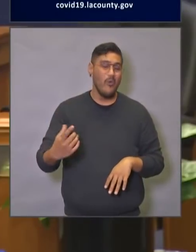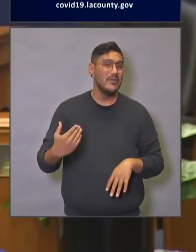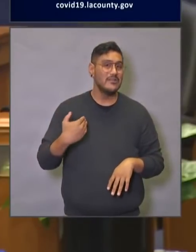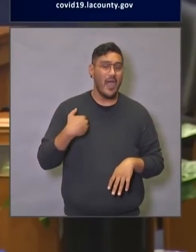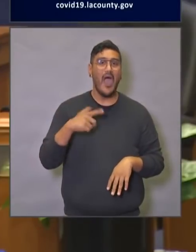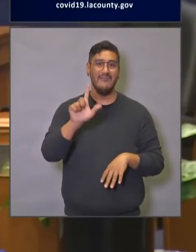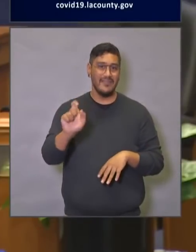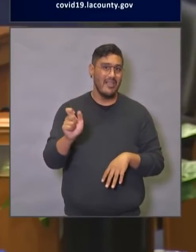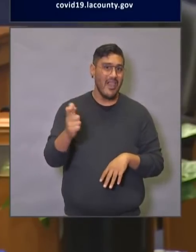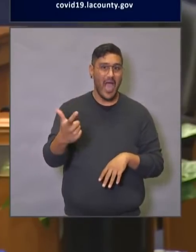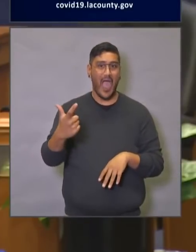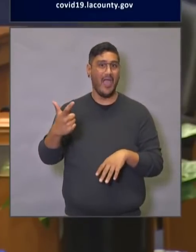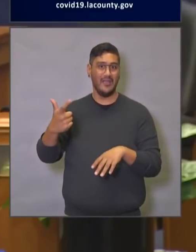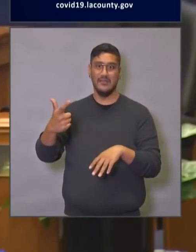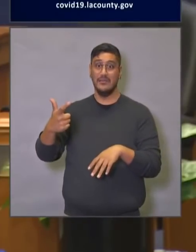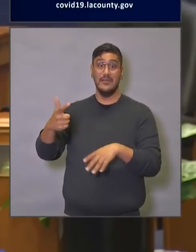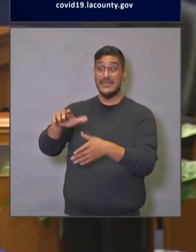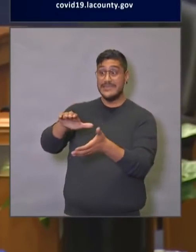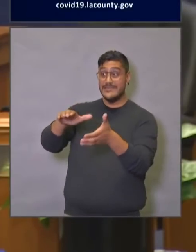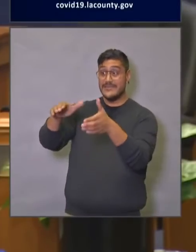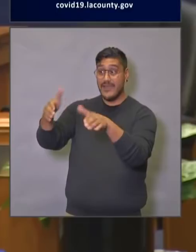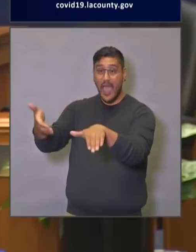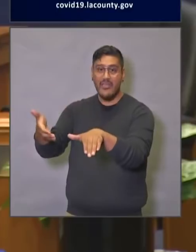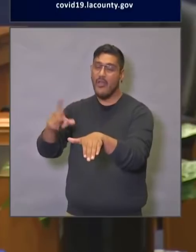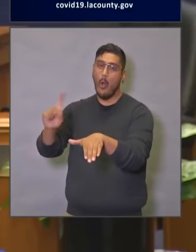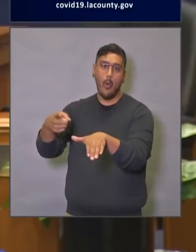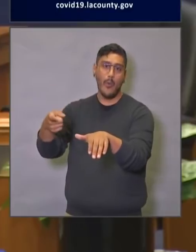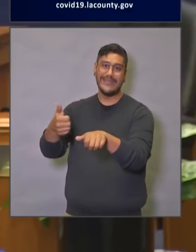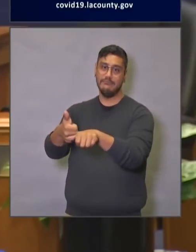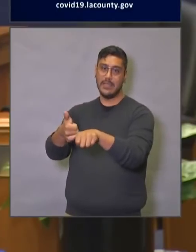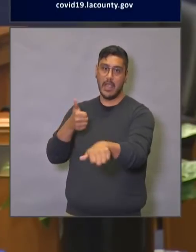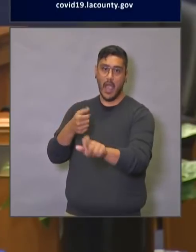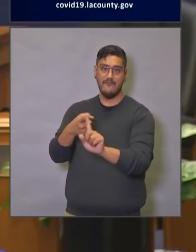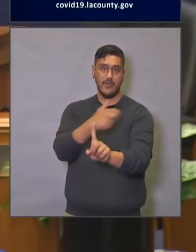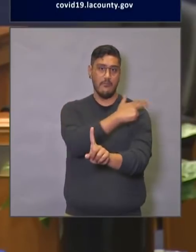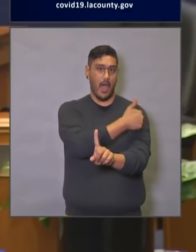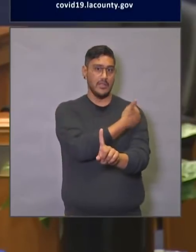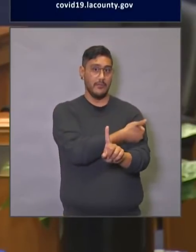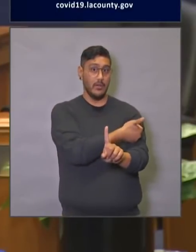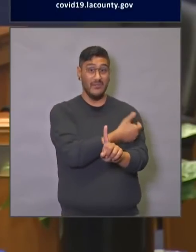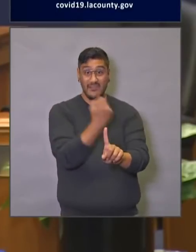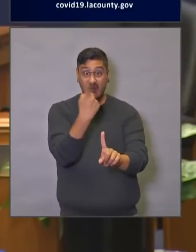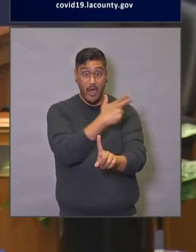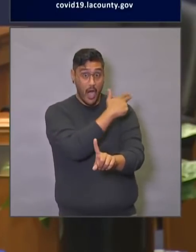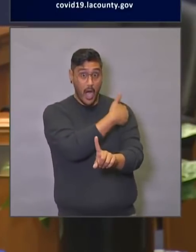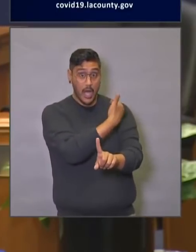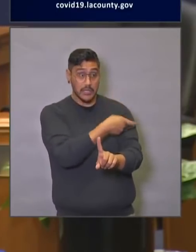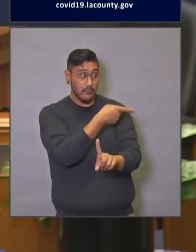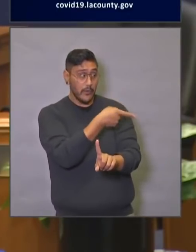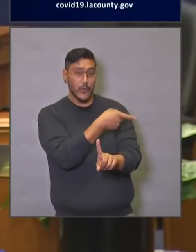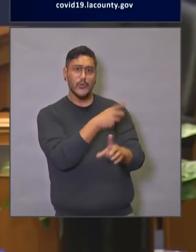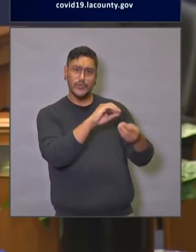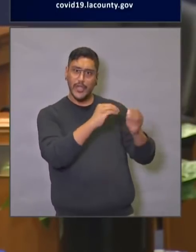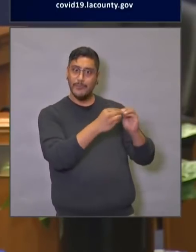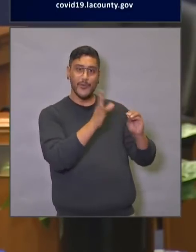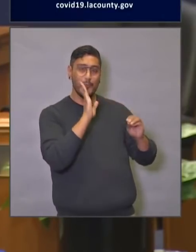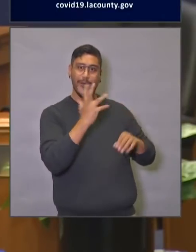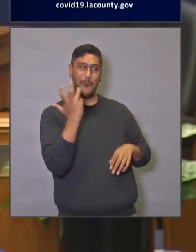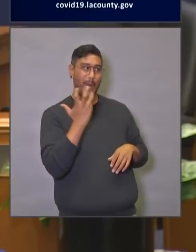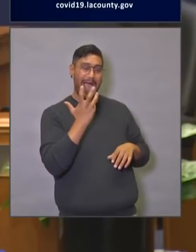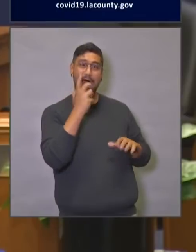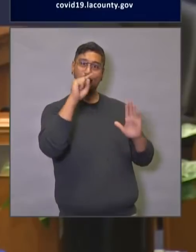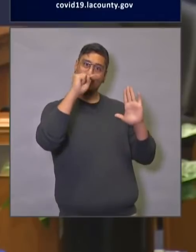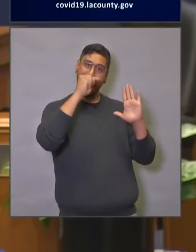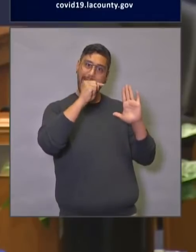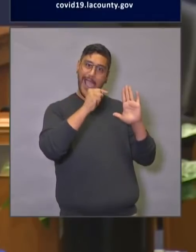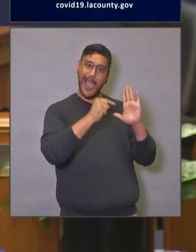the hospitalization data. So while we would see a decline in the hospitalization rate data if that R remains constant or going